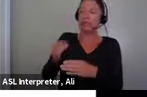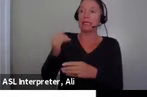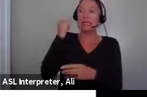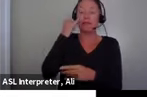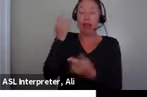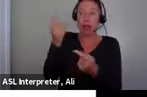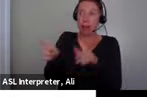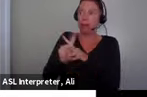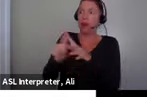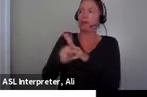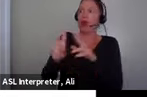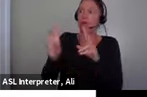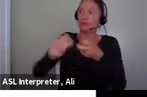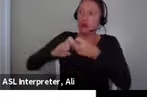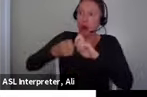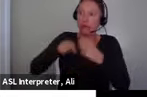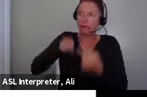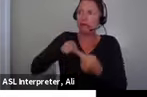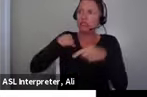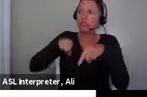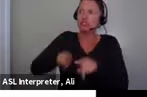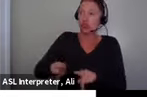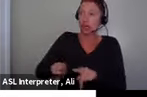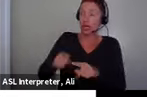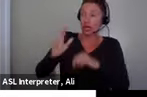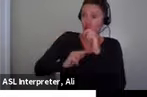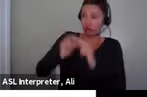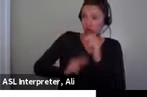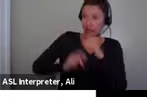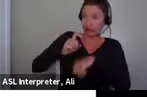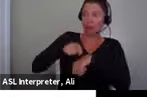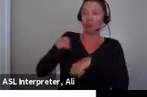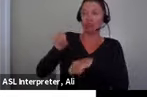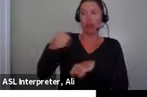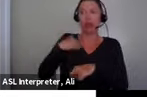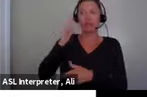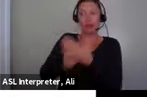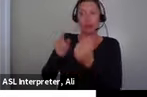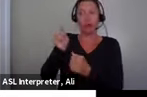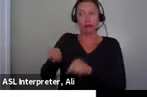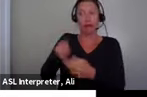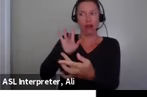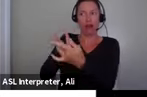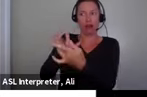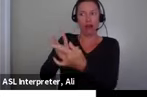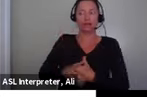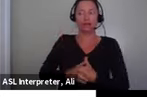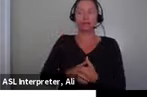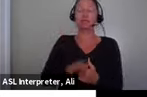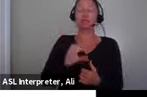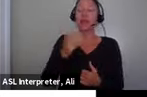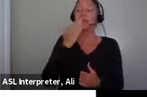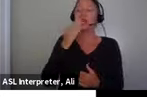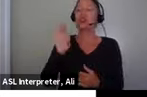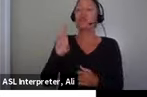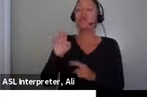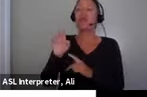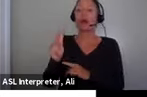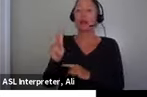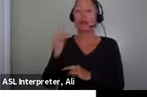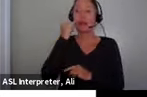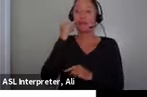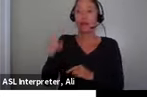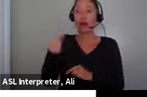issues do arise during construction. Thank you, Frank. If you have